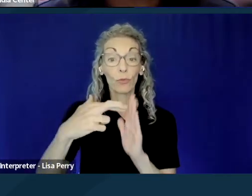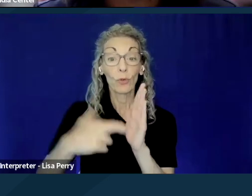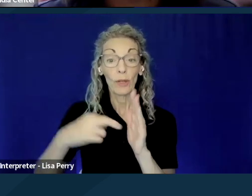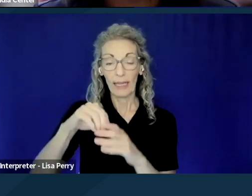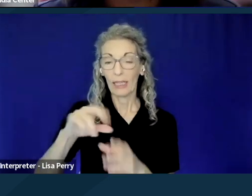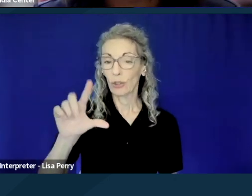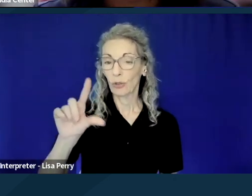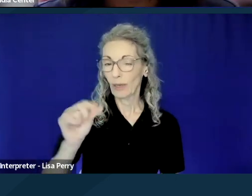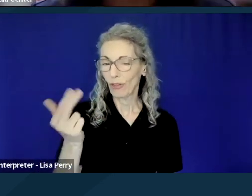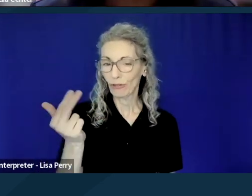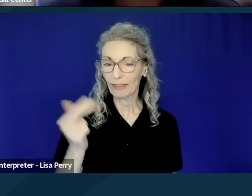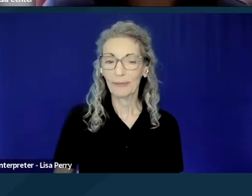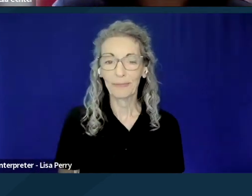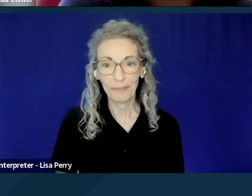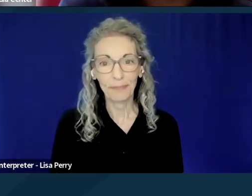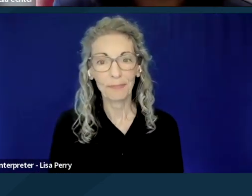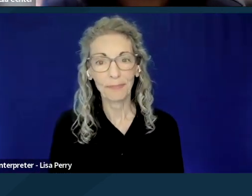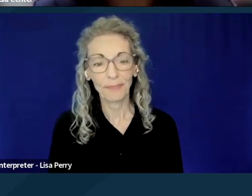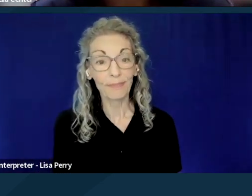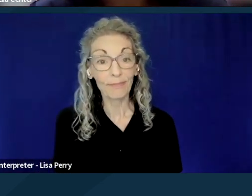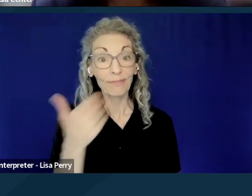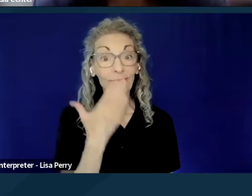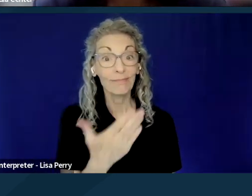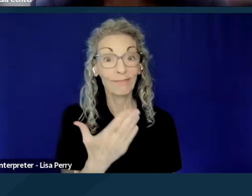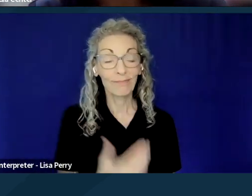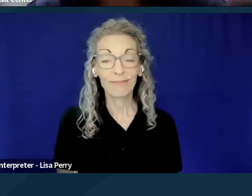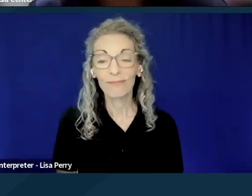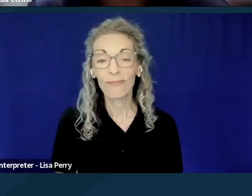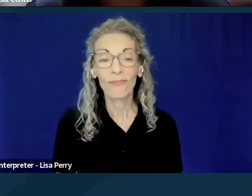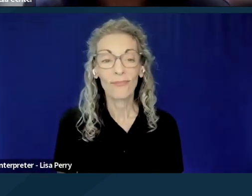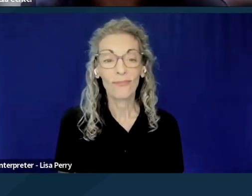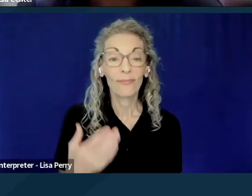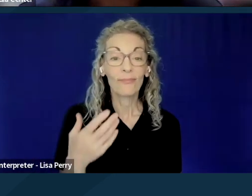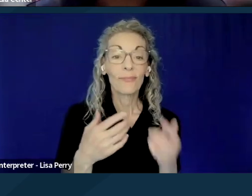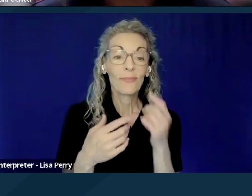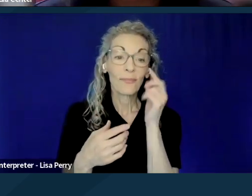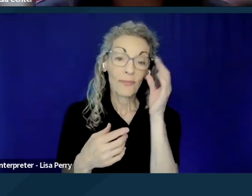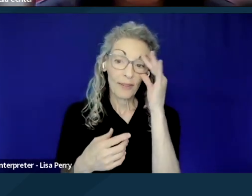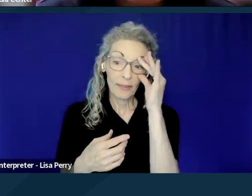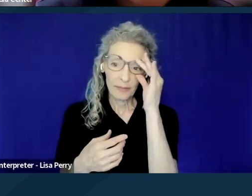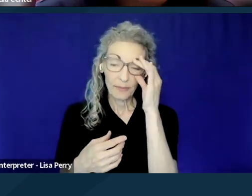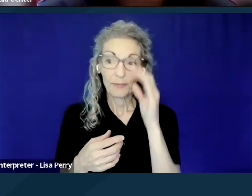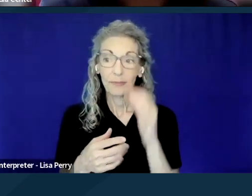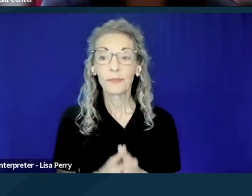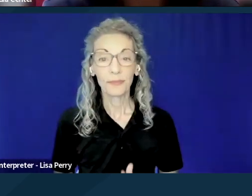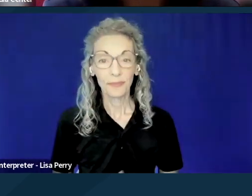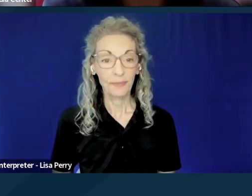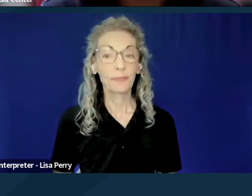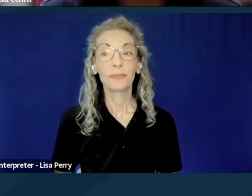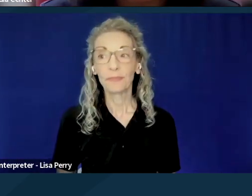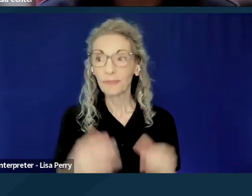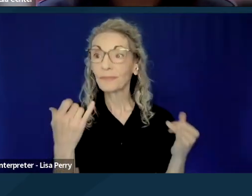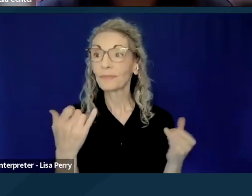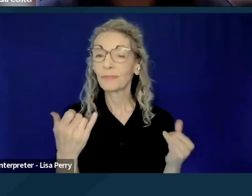Thank you. Next slide. So we're going to talk a little bit